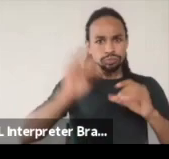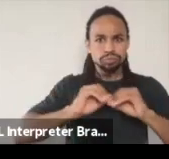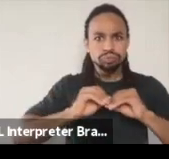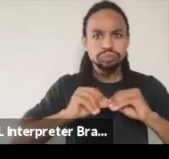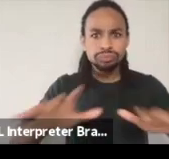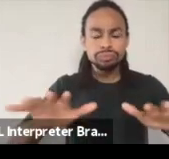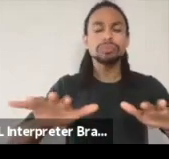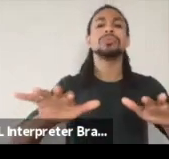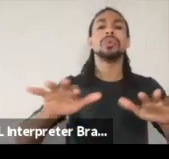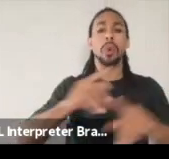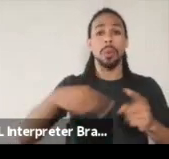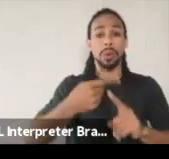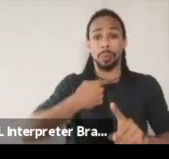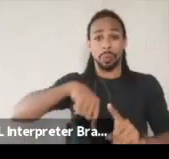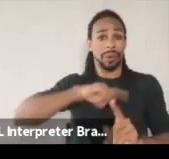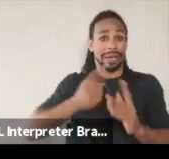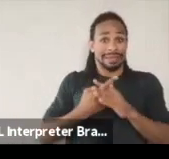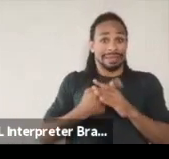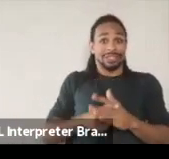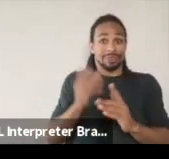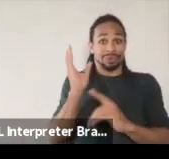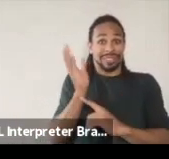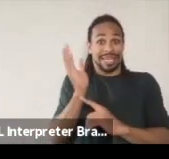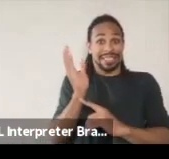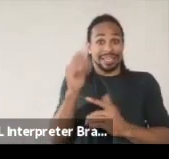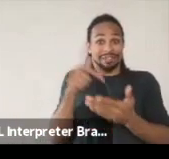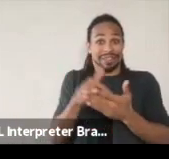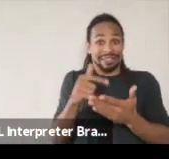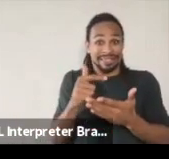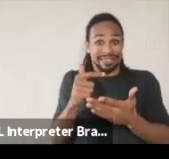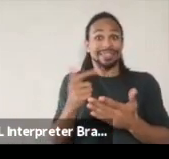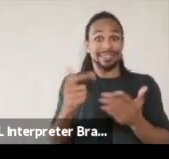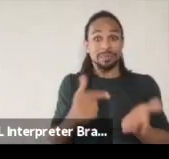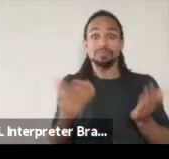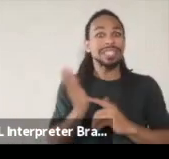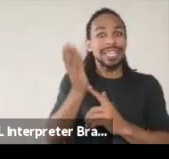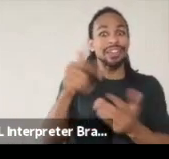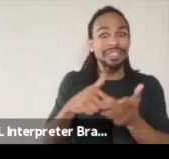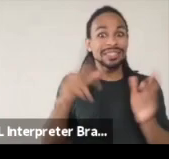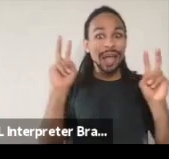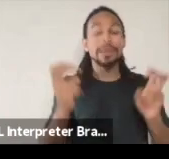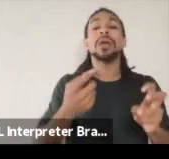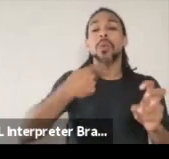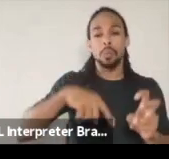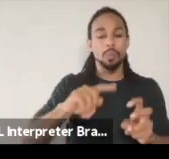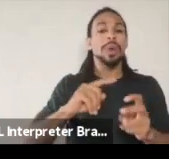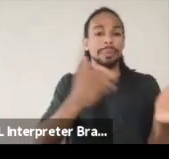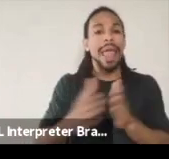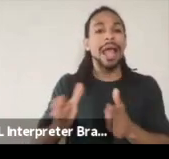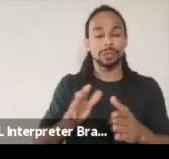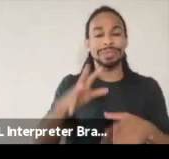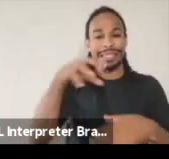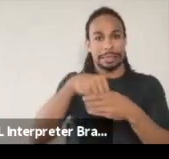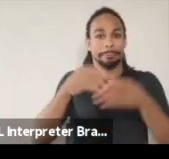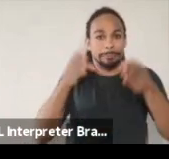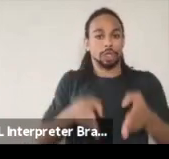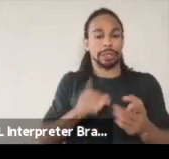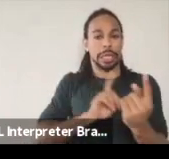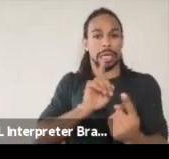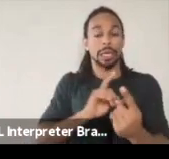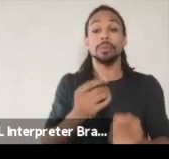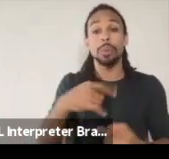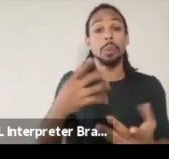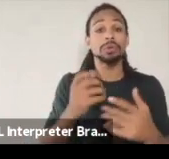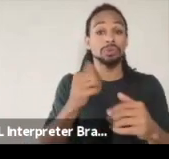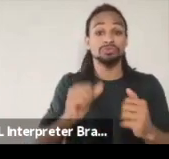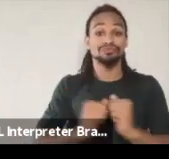topic, we were going to be in person. And so we were really hoping to create a sacred space without white attendees of the